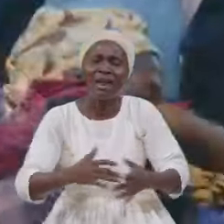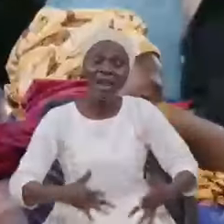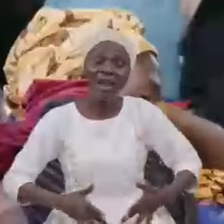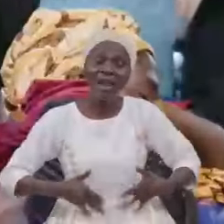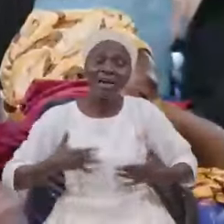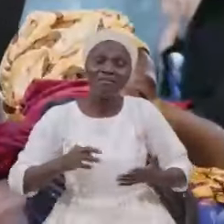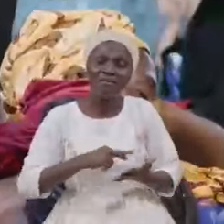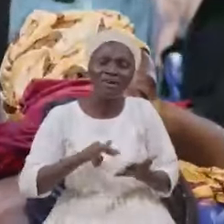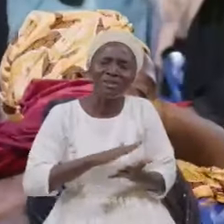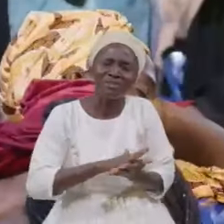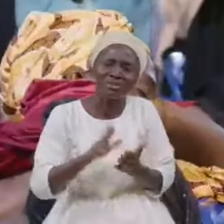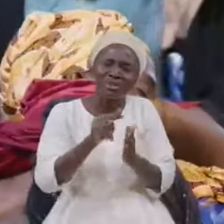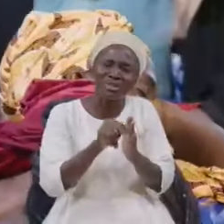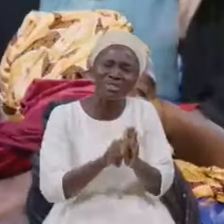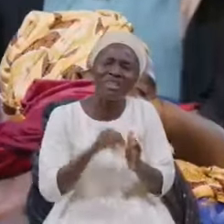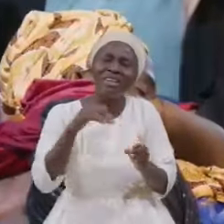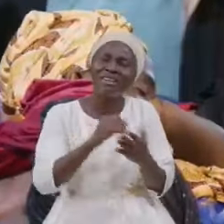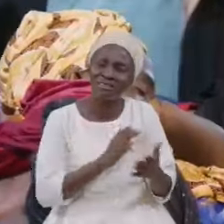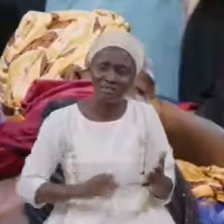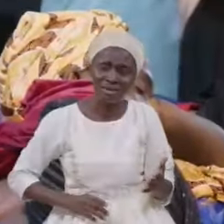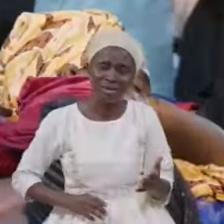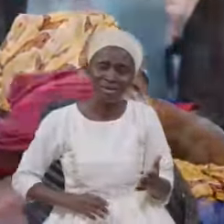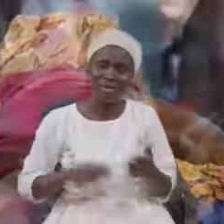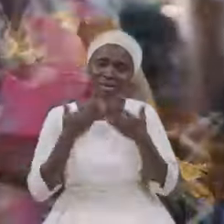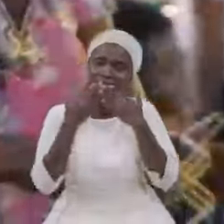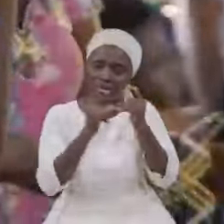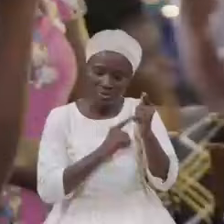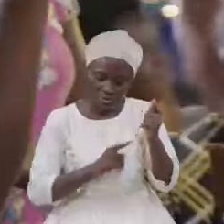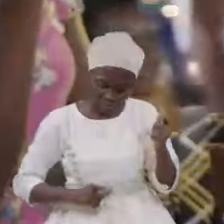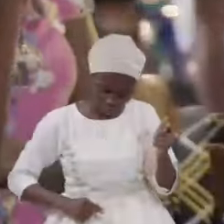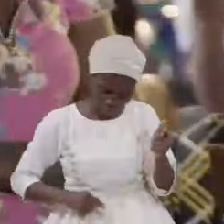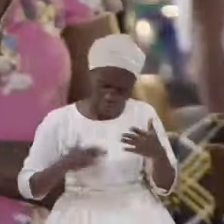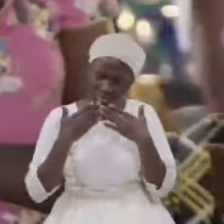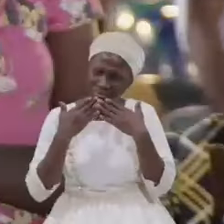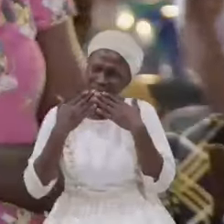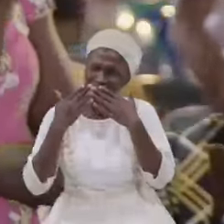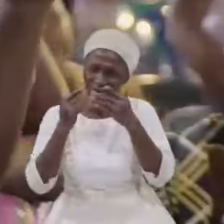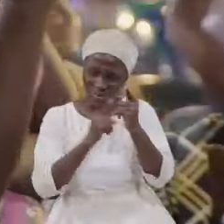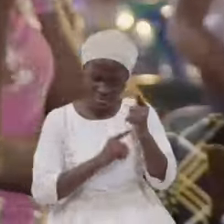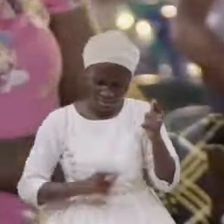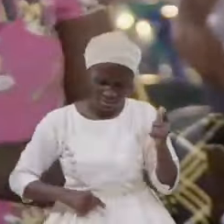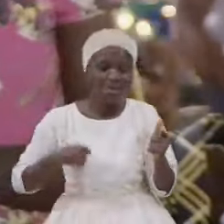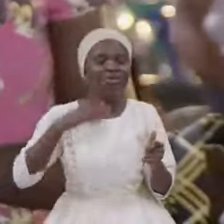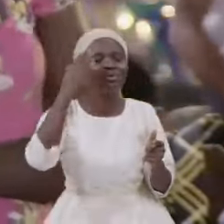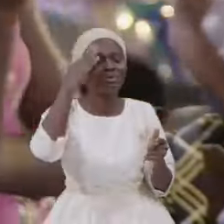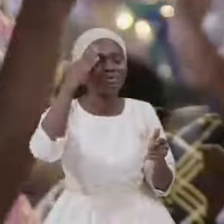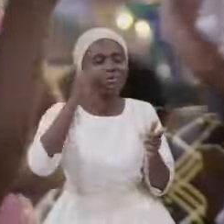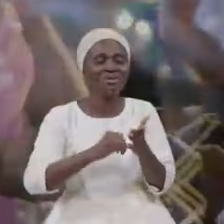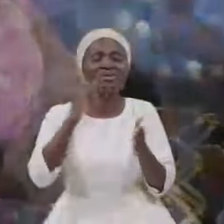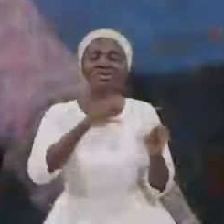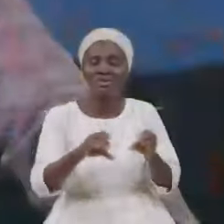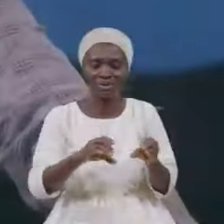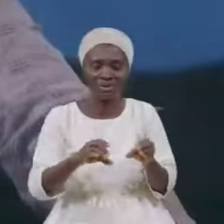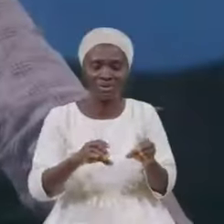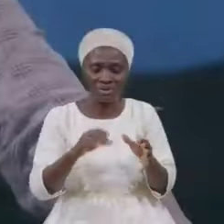Thank you, Lord. Thank you, Lord. We know it is done. In Jesus'